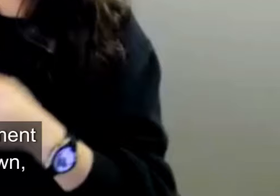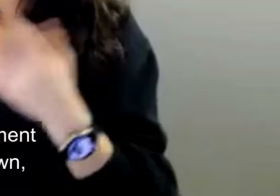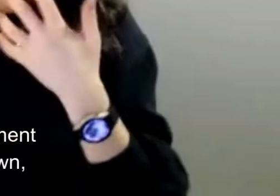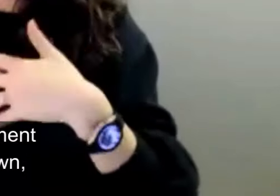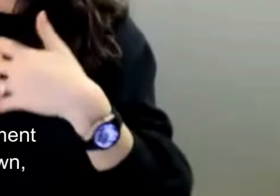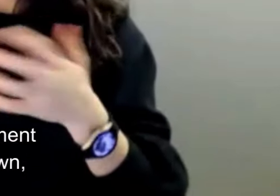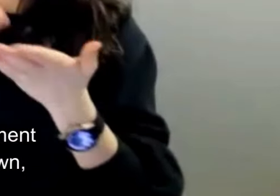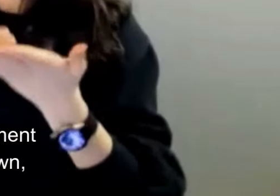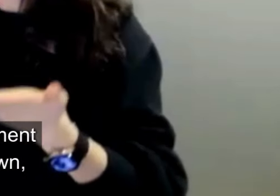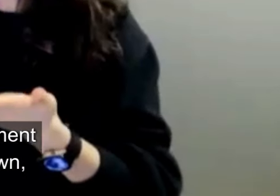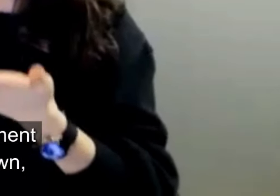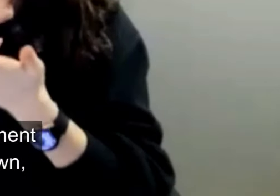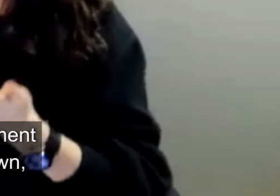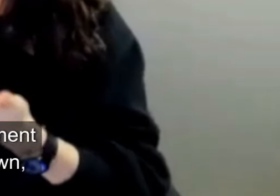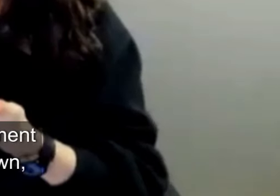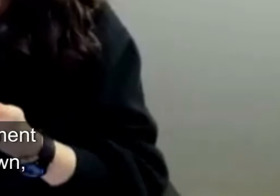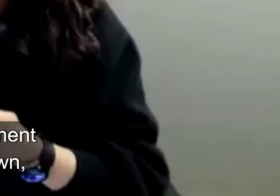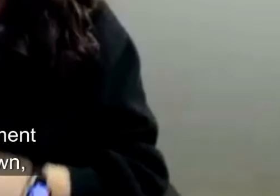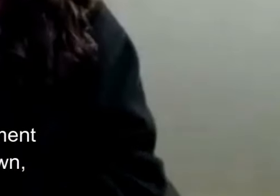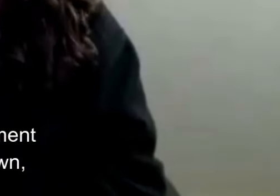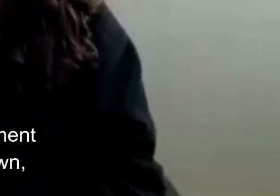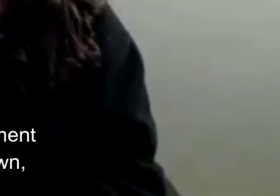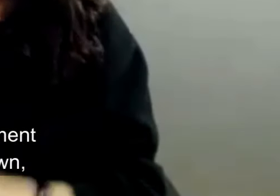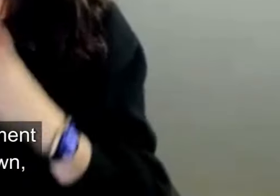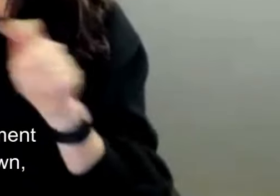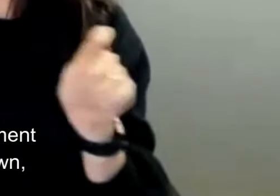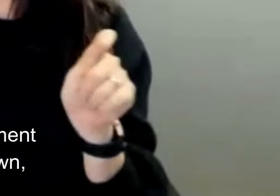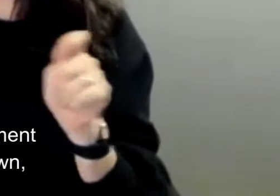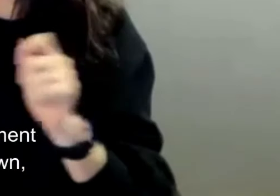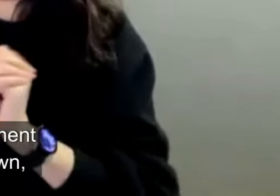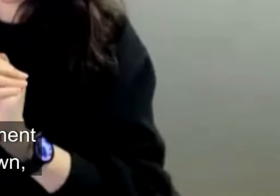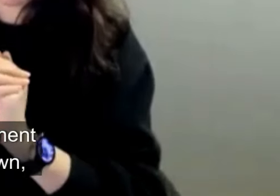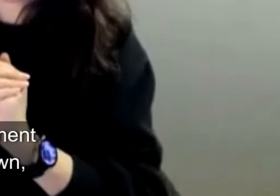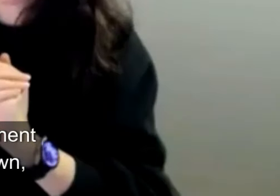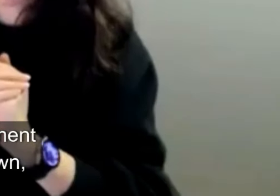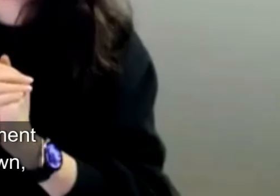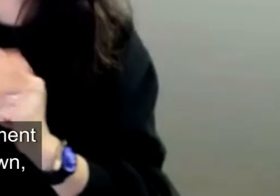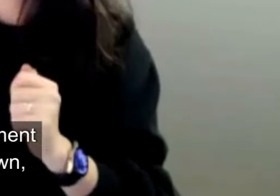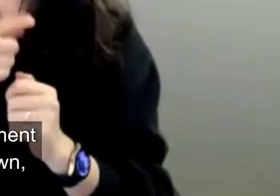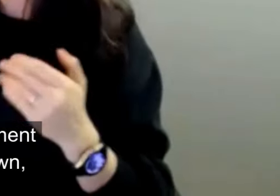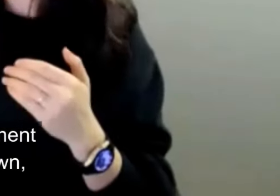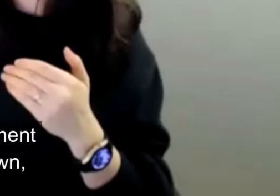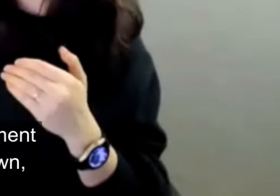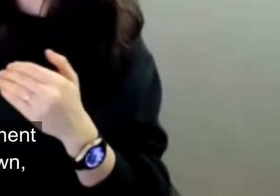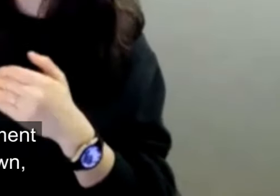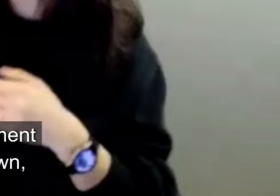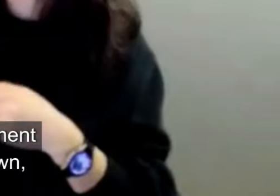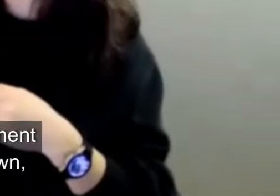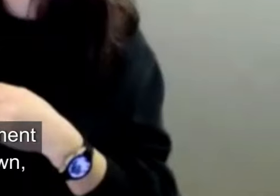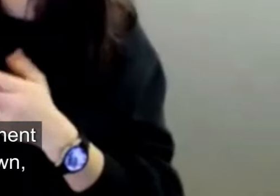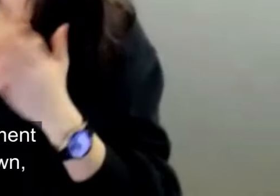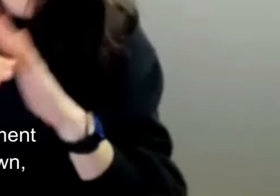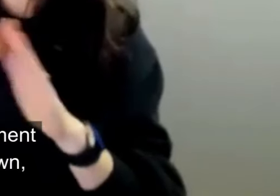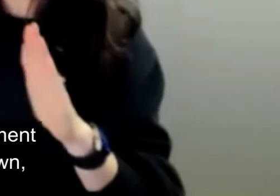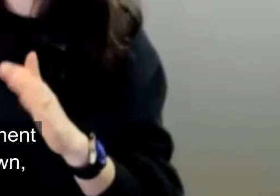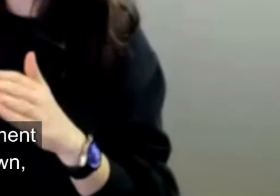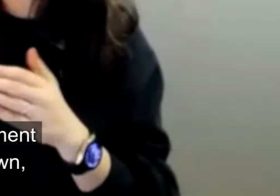He's a lecturer at the moment in TUD in Blanchardstown.